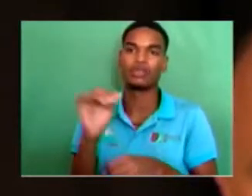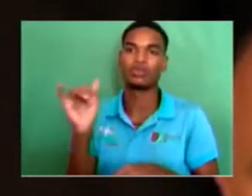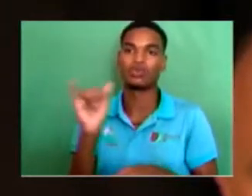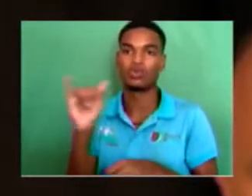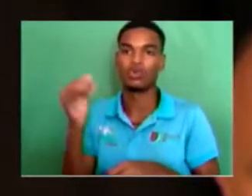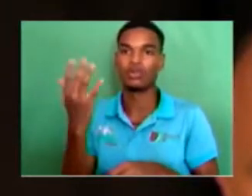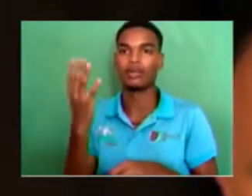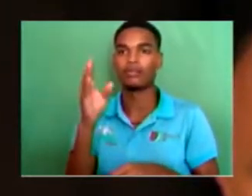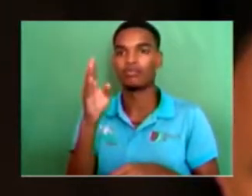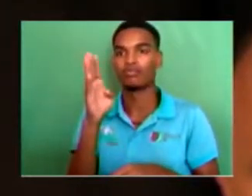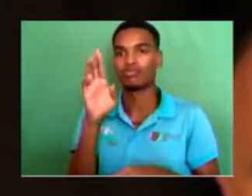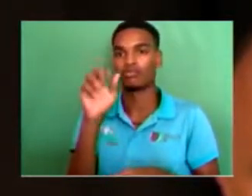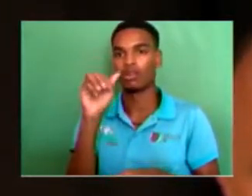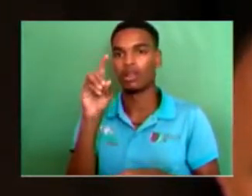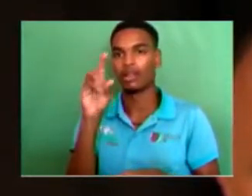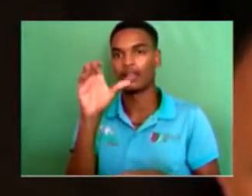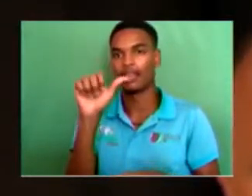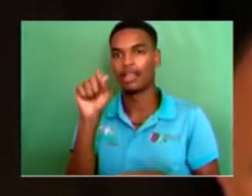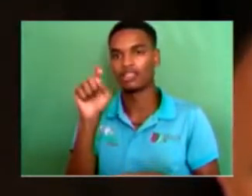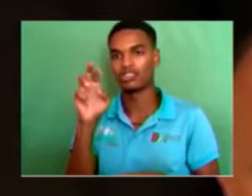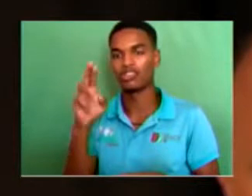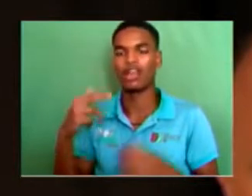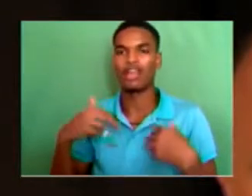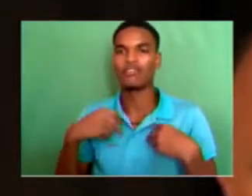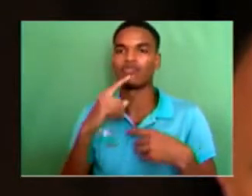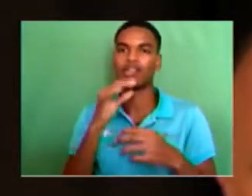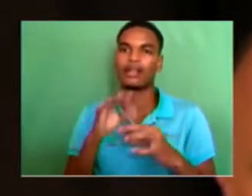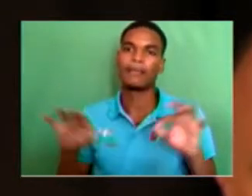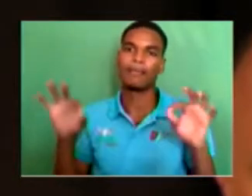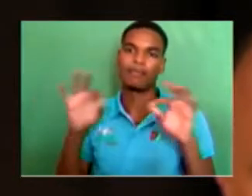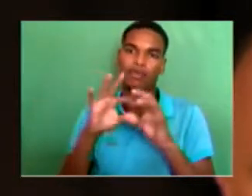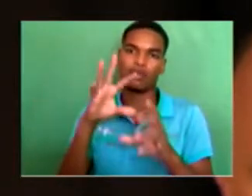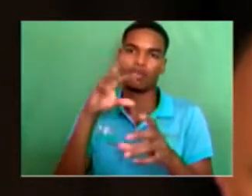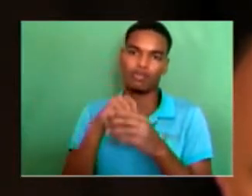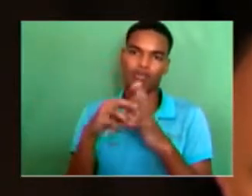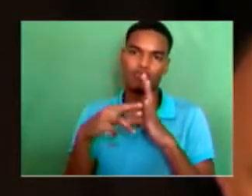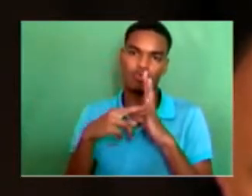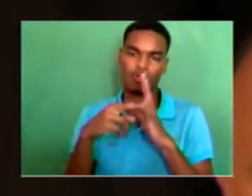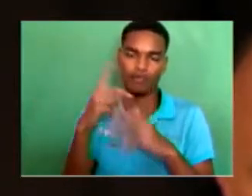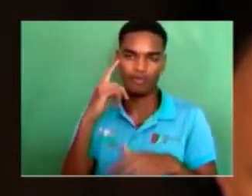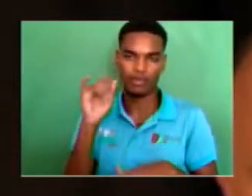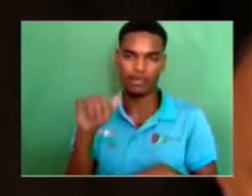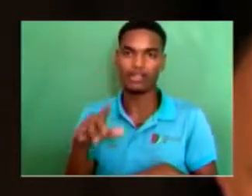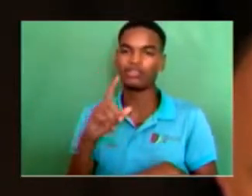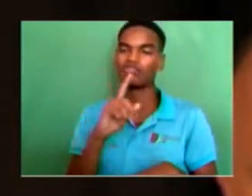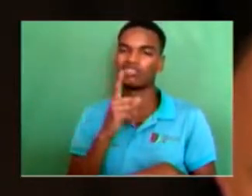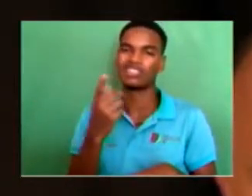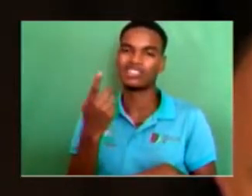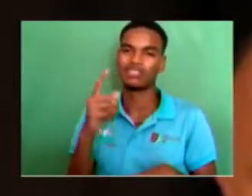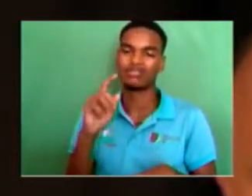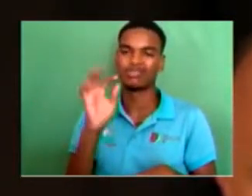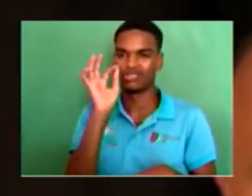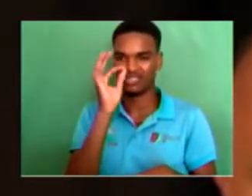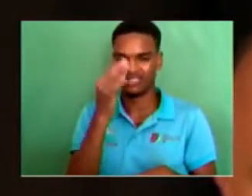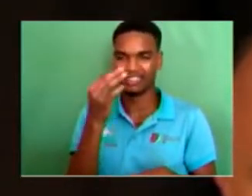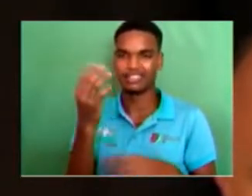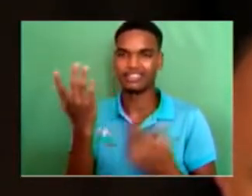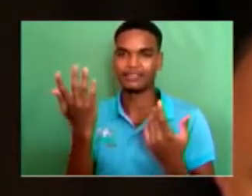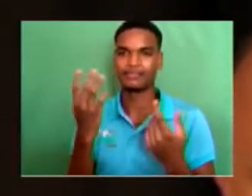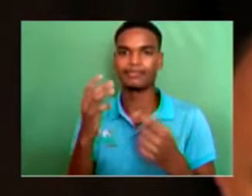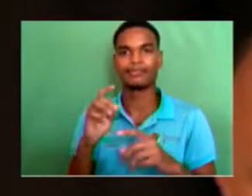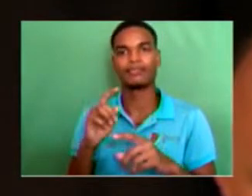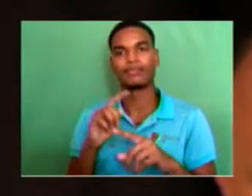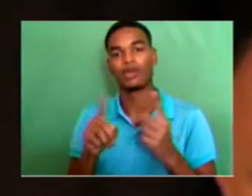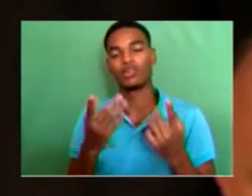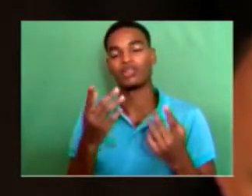a real important role in that. And like in the U.S., it's a chicken and egg always for something like this. The